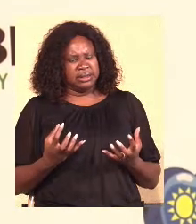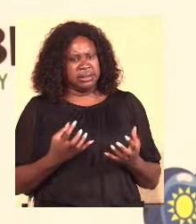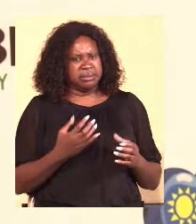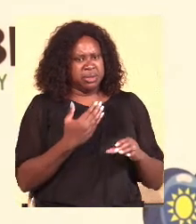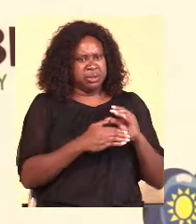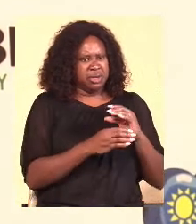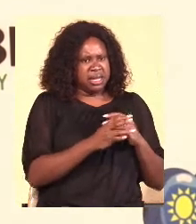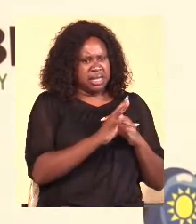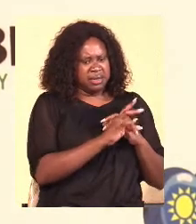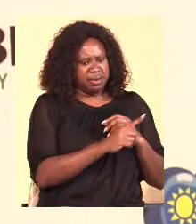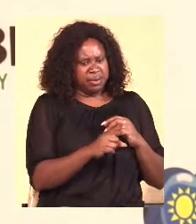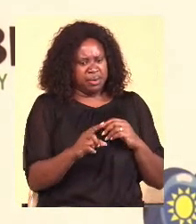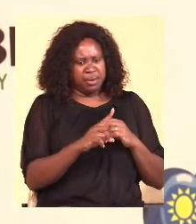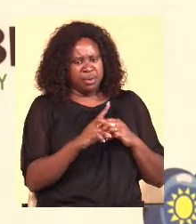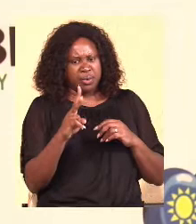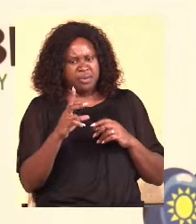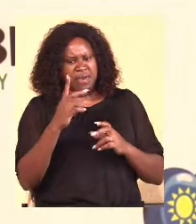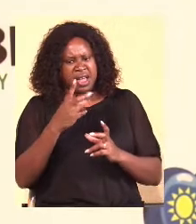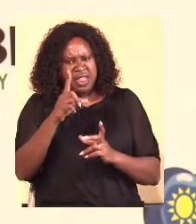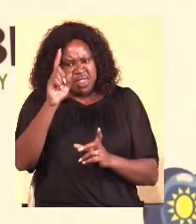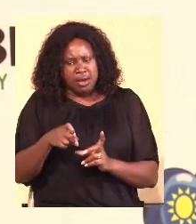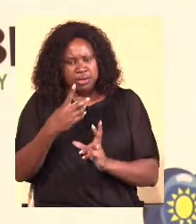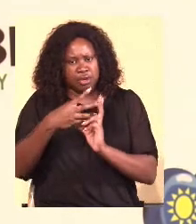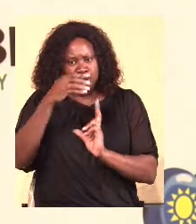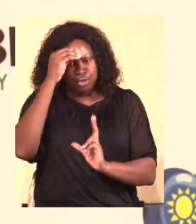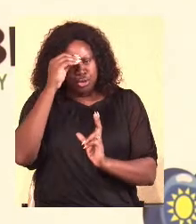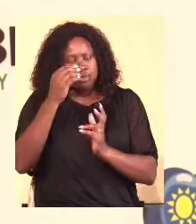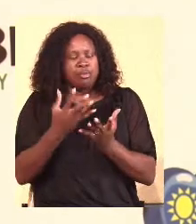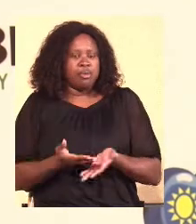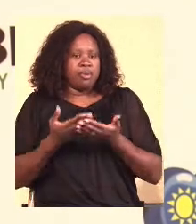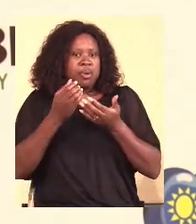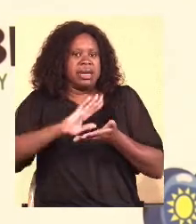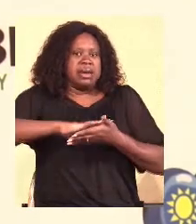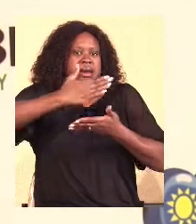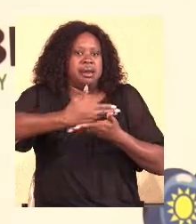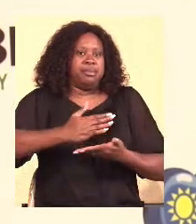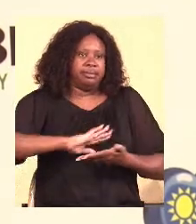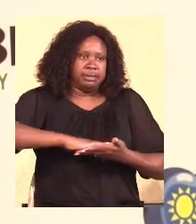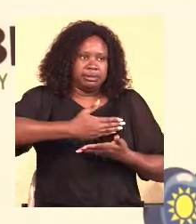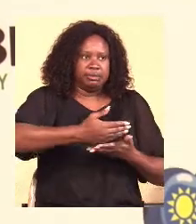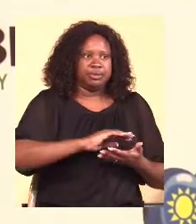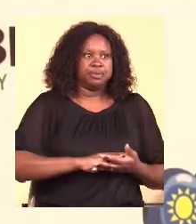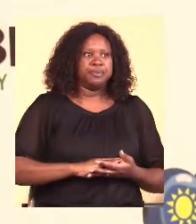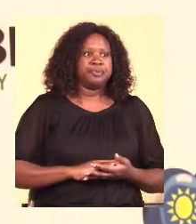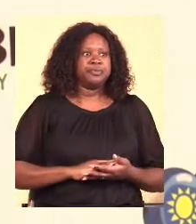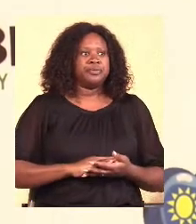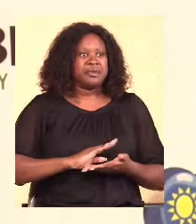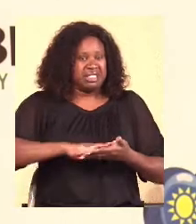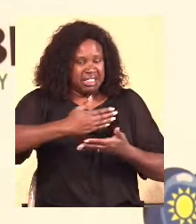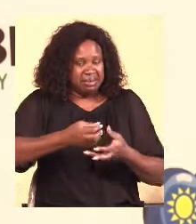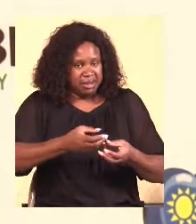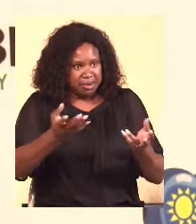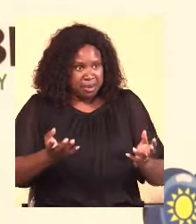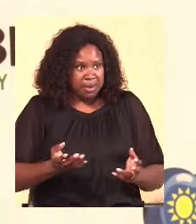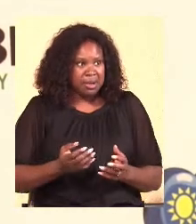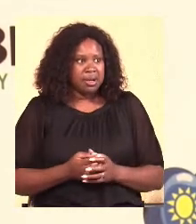between 7,000 to 12,000 students to be assisted with laptops. But even if they would be assisted with laptops, if